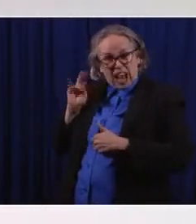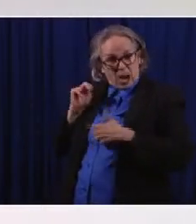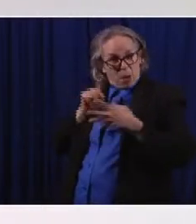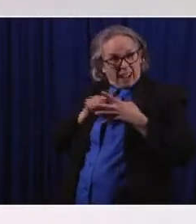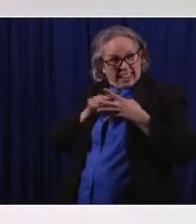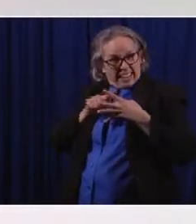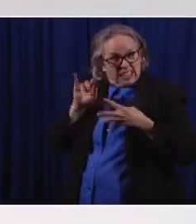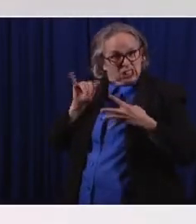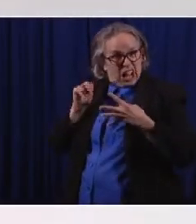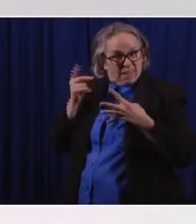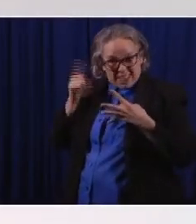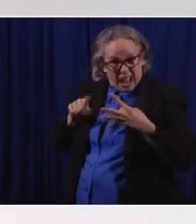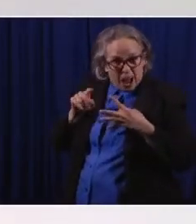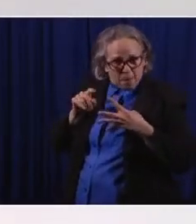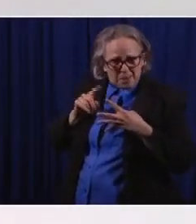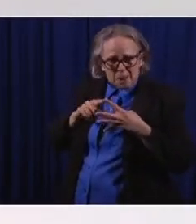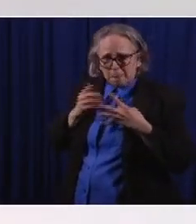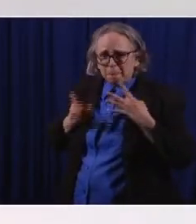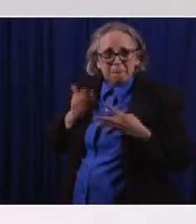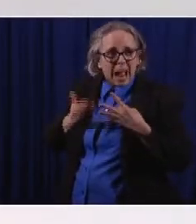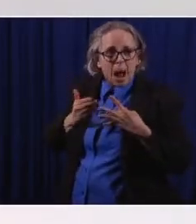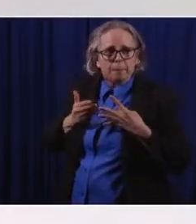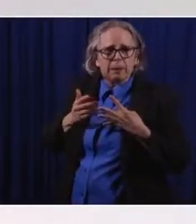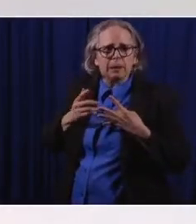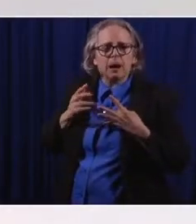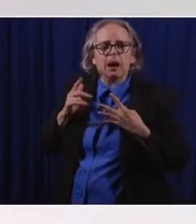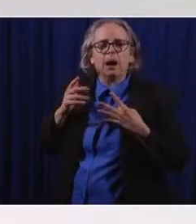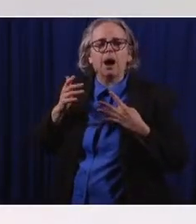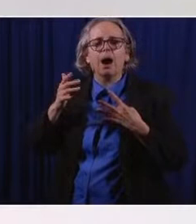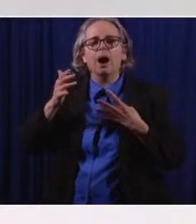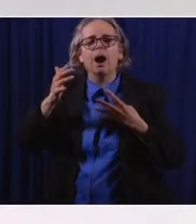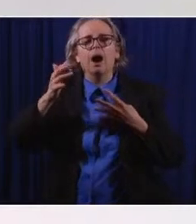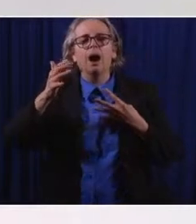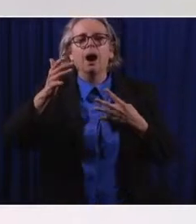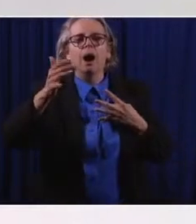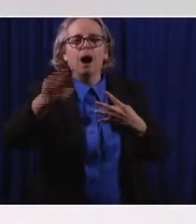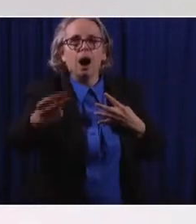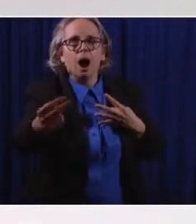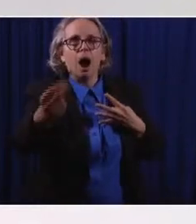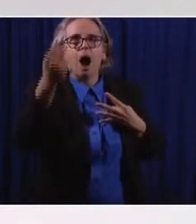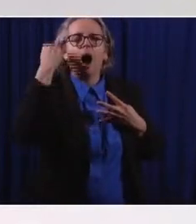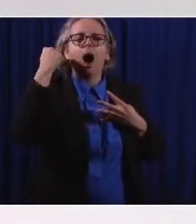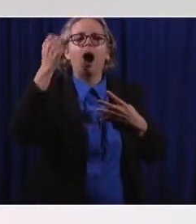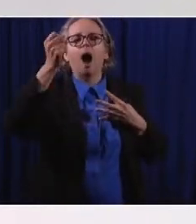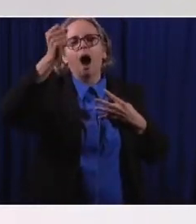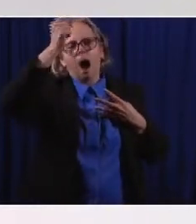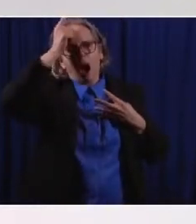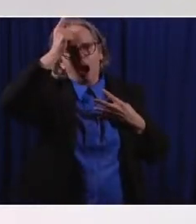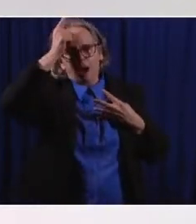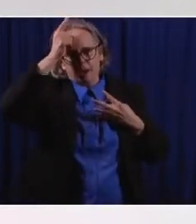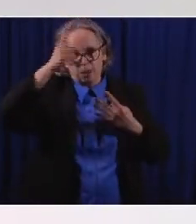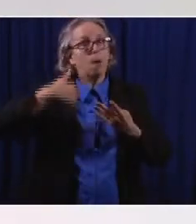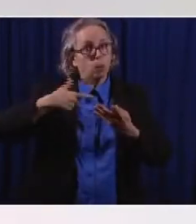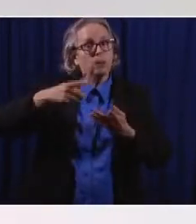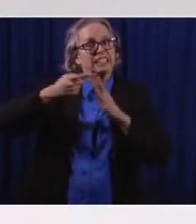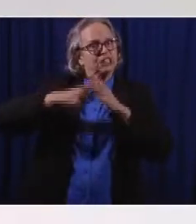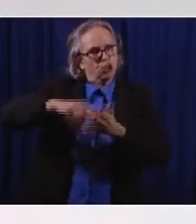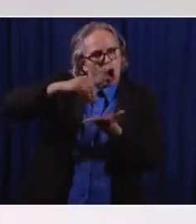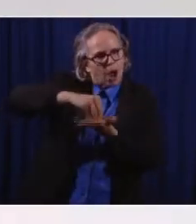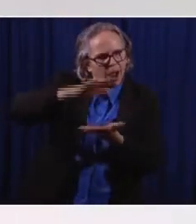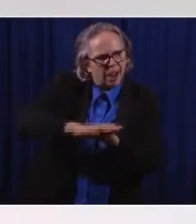only determined after the fact, because of course our first documented infections were on March 9th of this year.